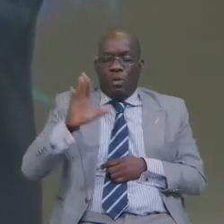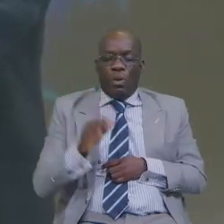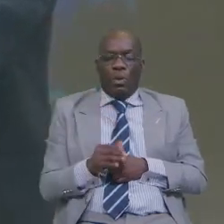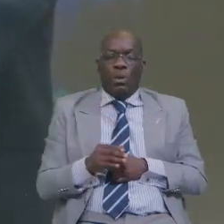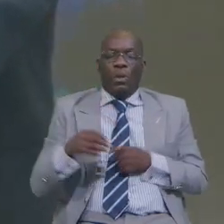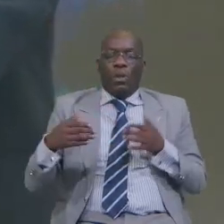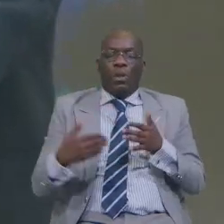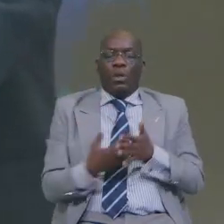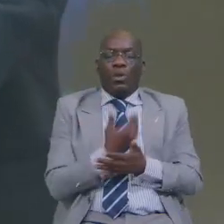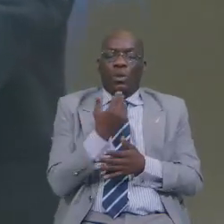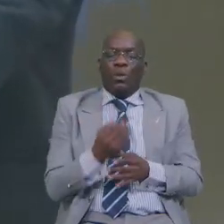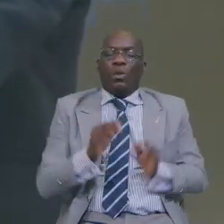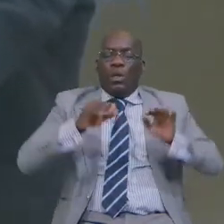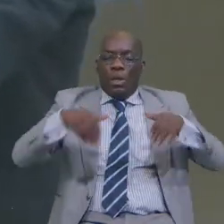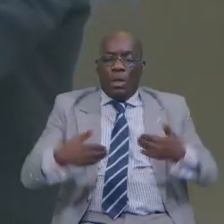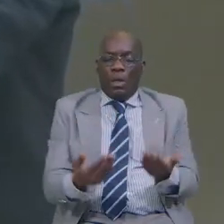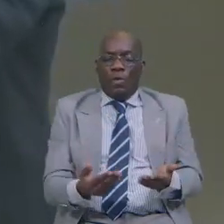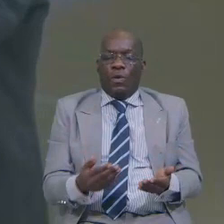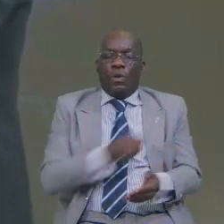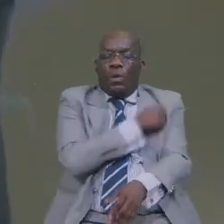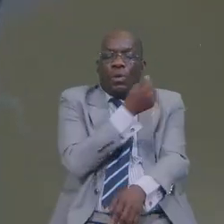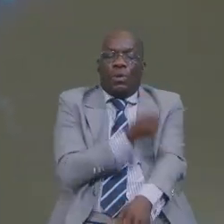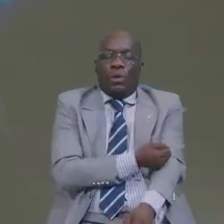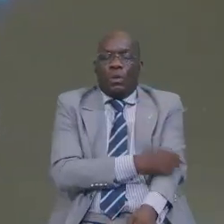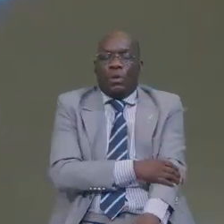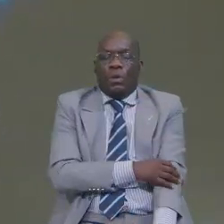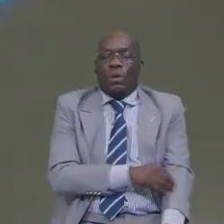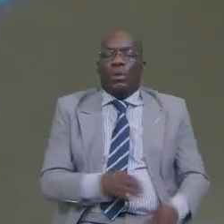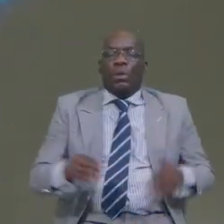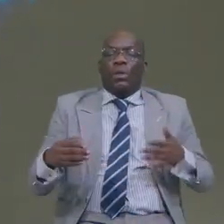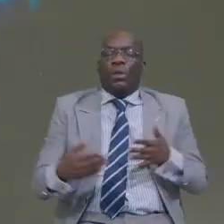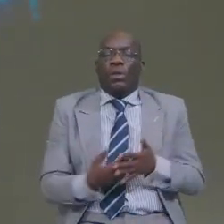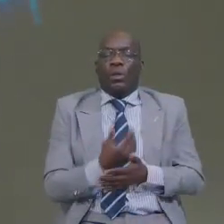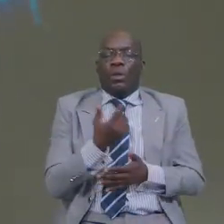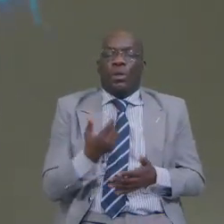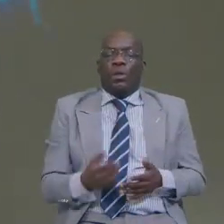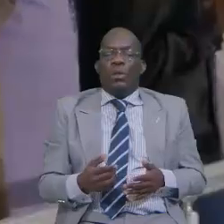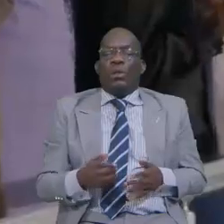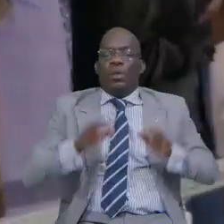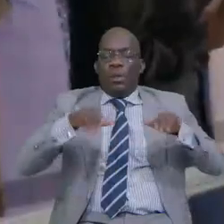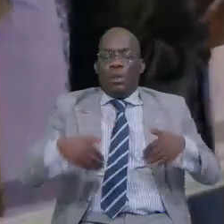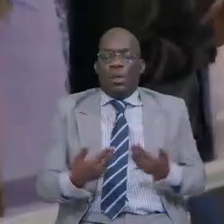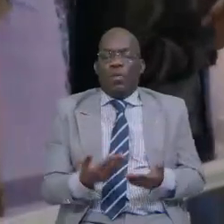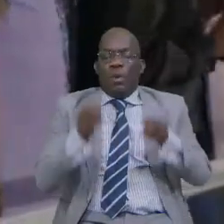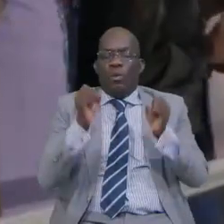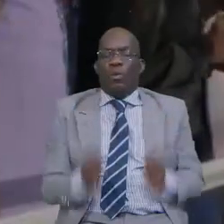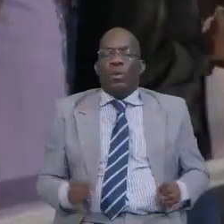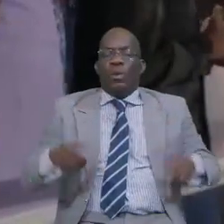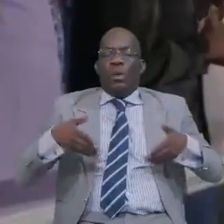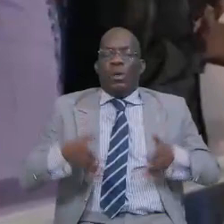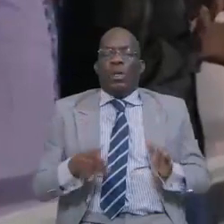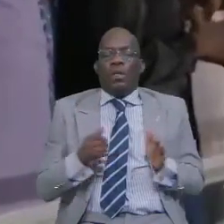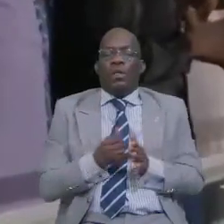newly given authority, newly given power, let it come